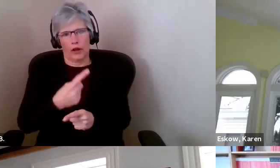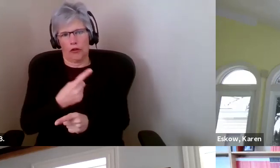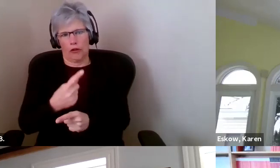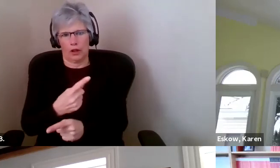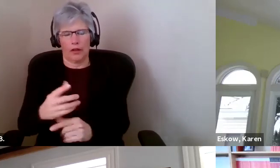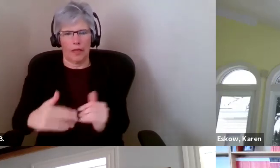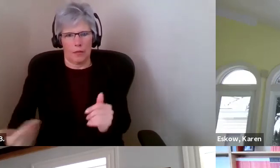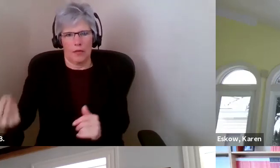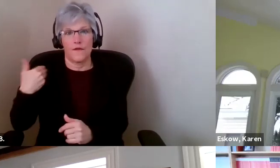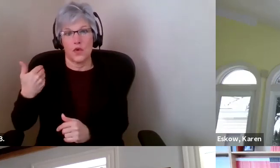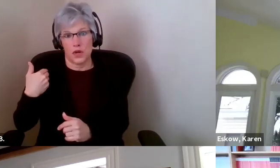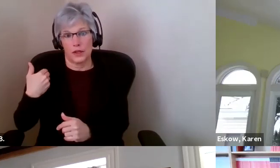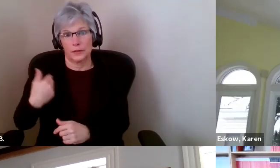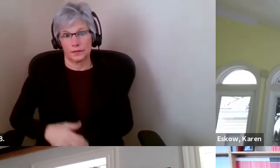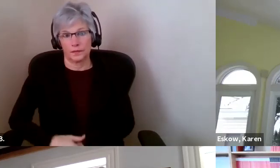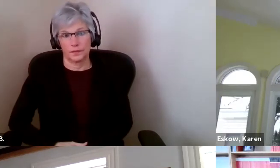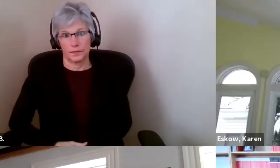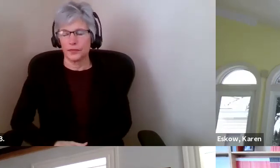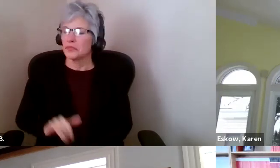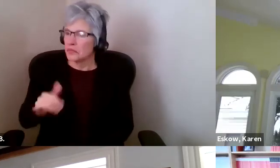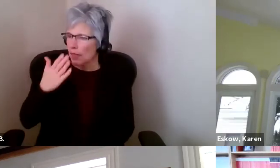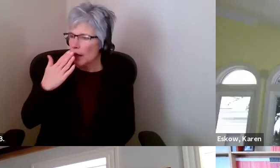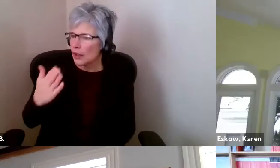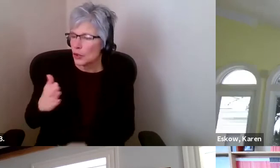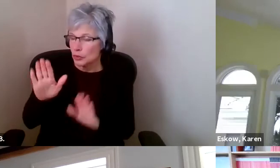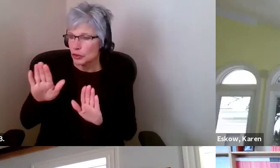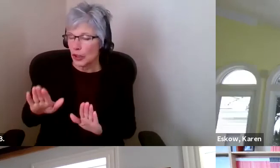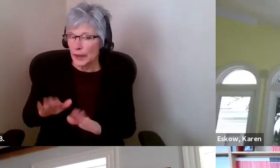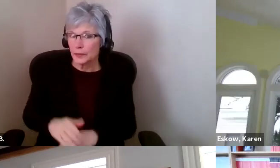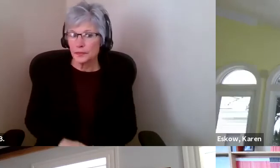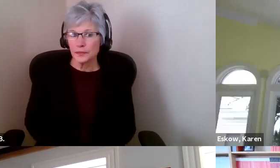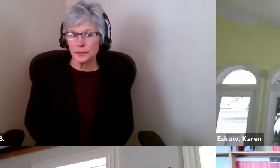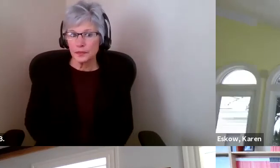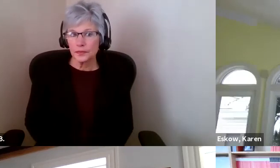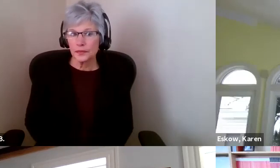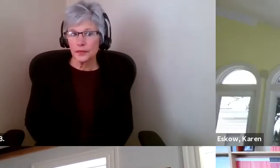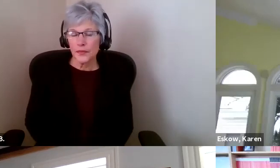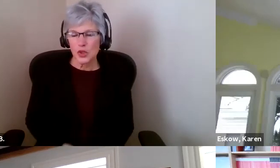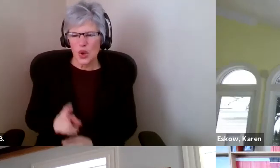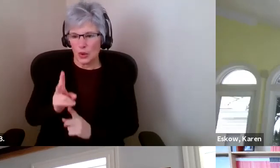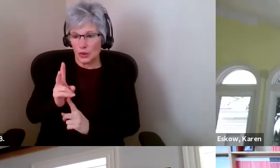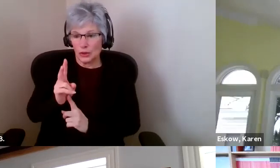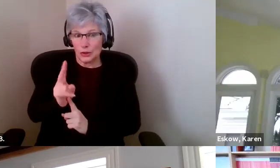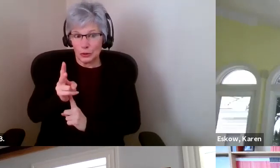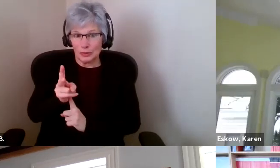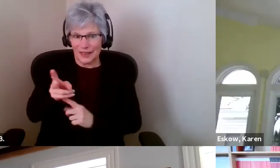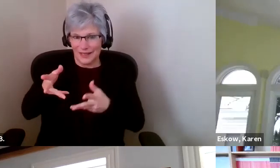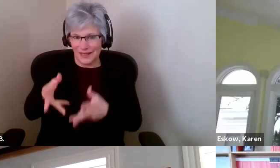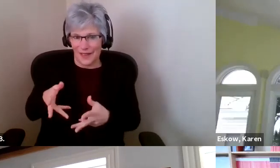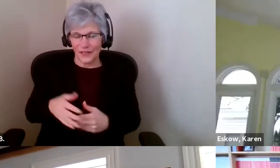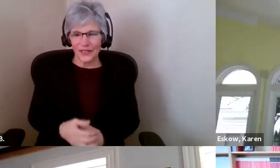noticed before. Thank you. Great. And that brings you to 2 minutes.